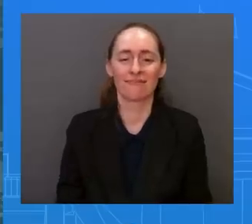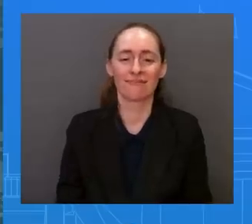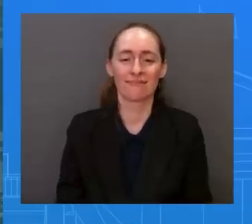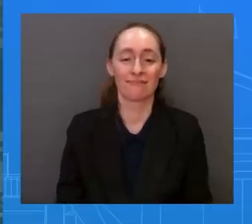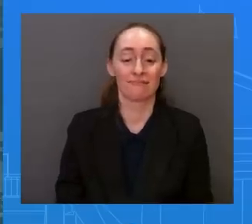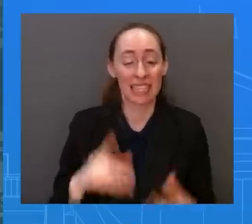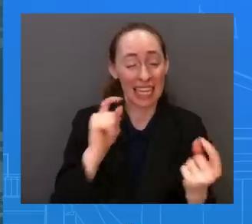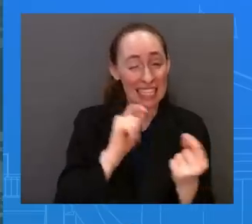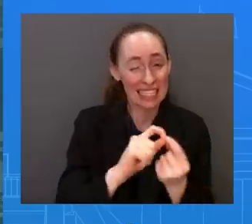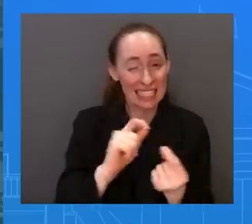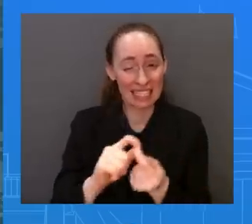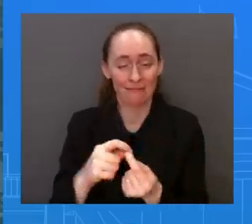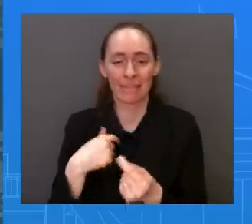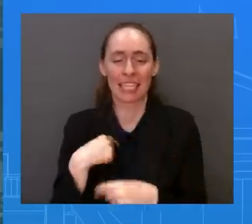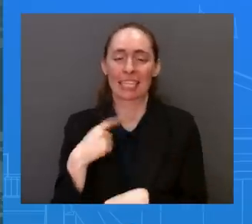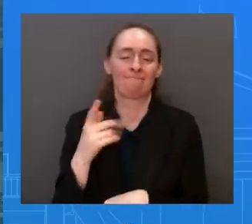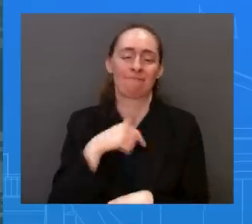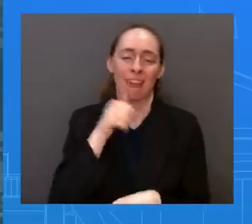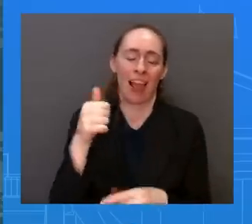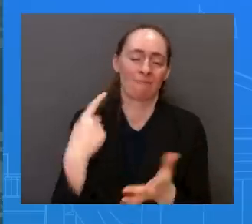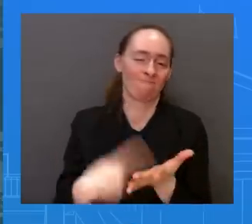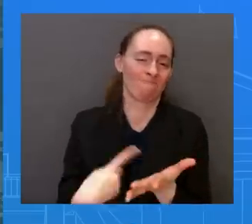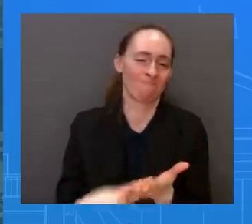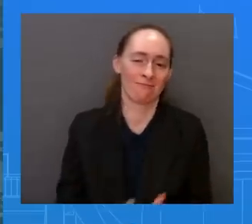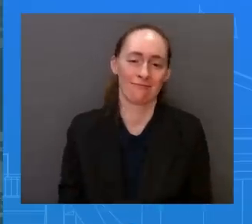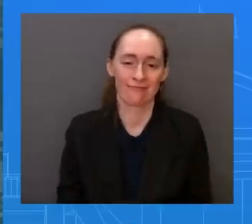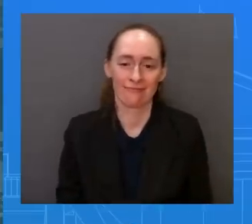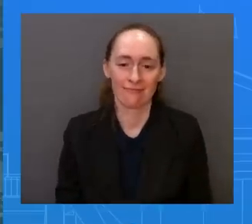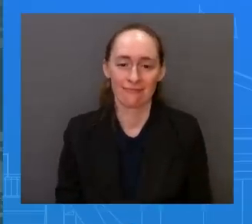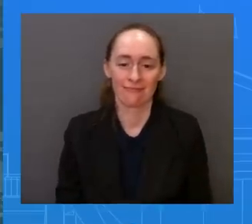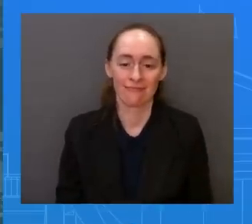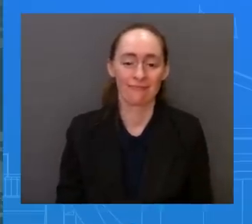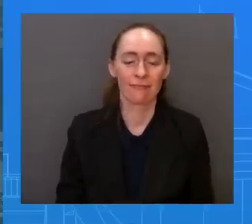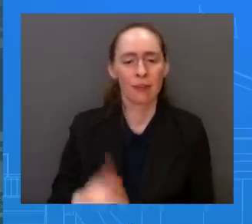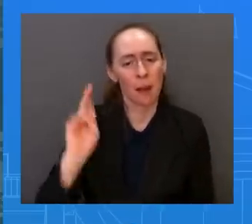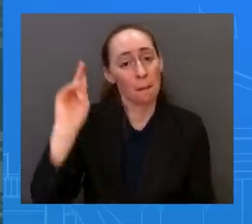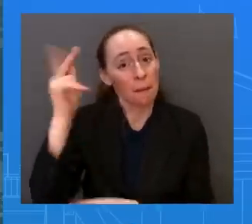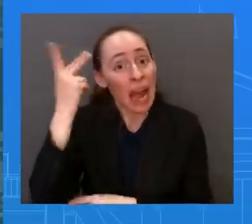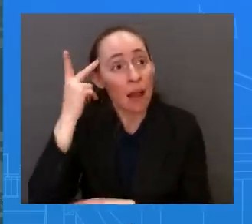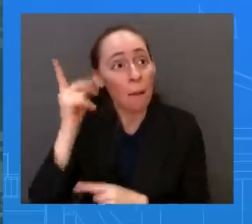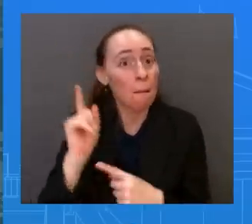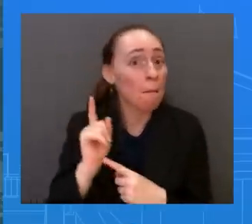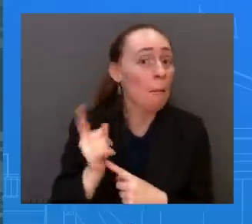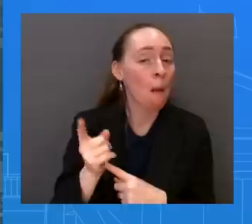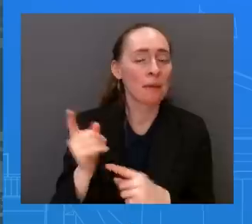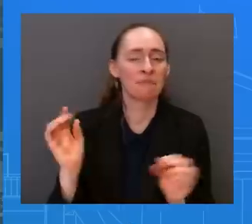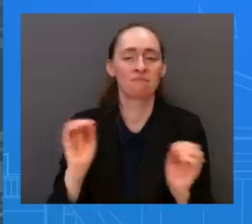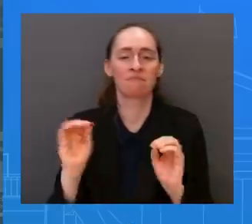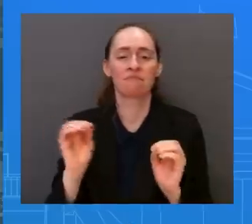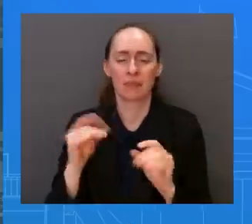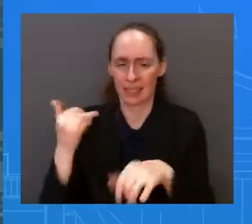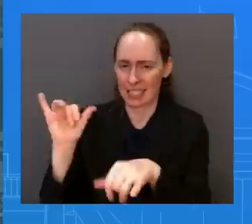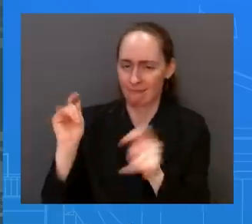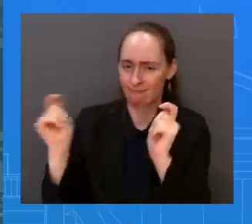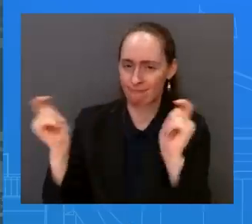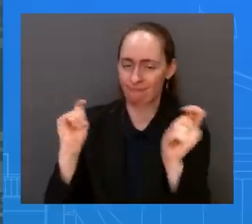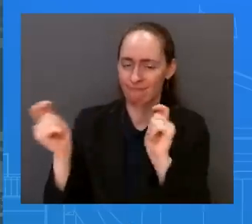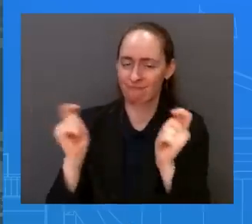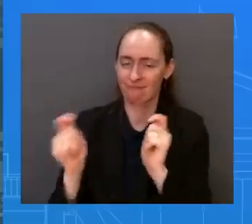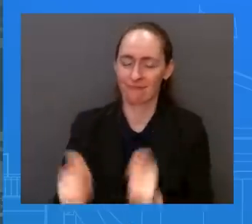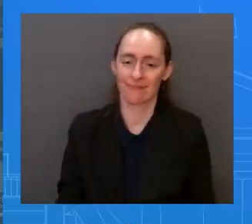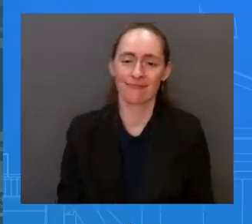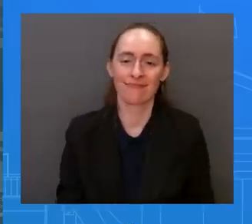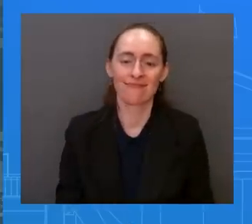the political moment that we're in as he's still working through and dealing with the speech for tomorrow.